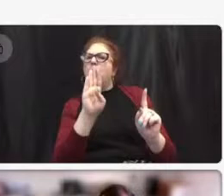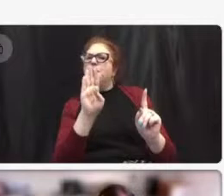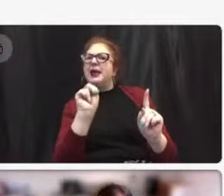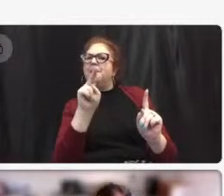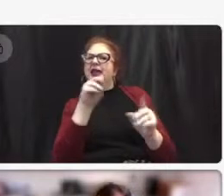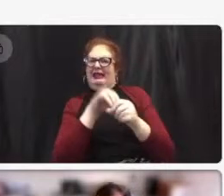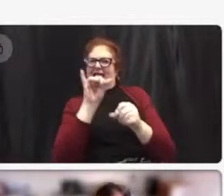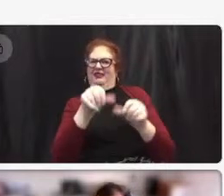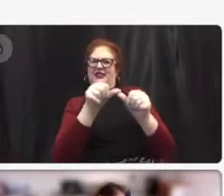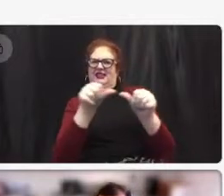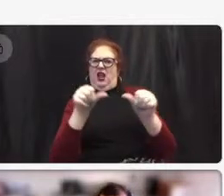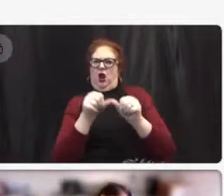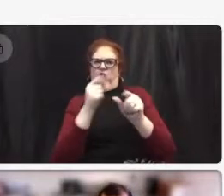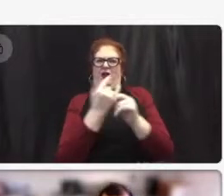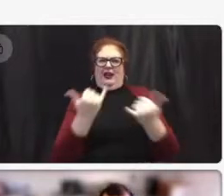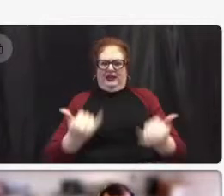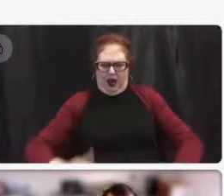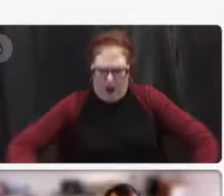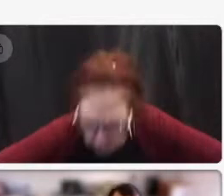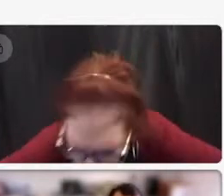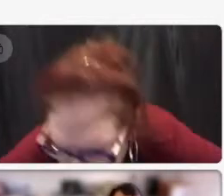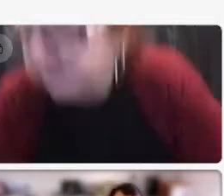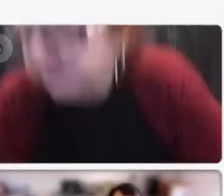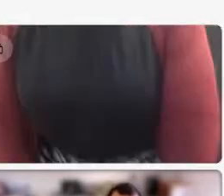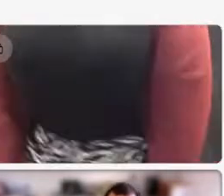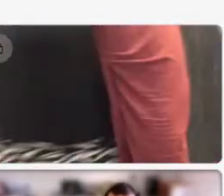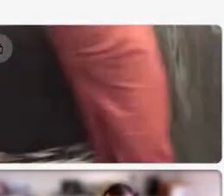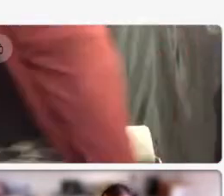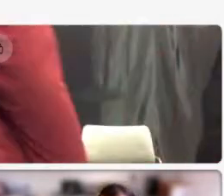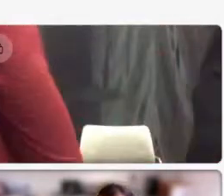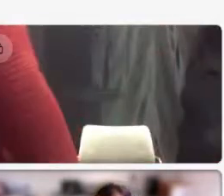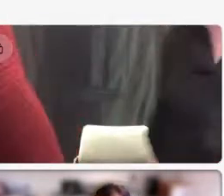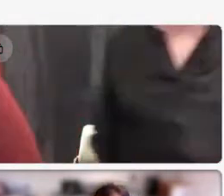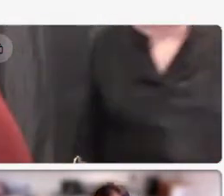this area, if you have that number?